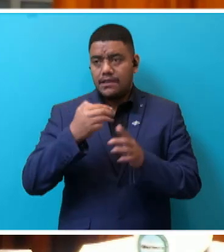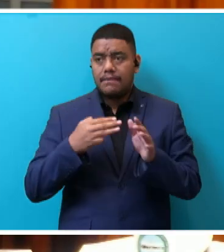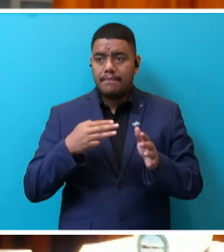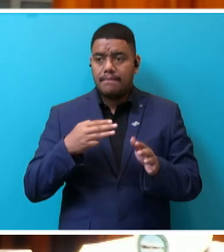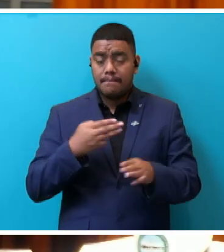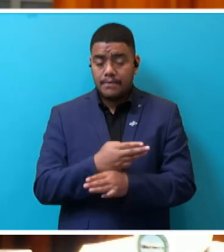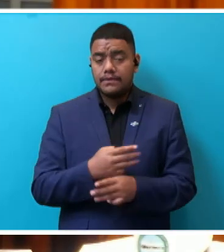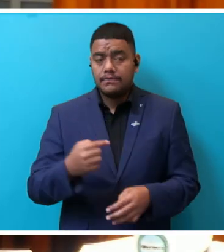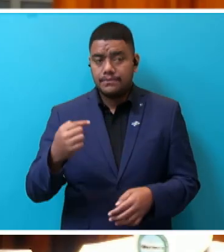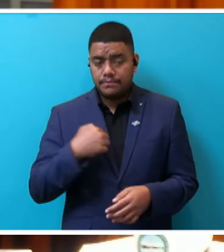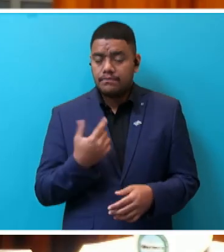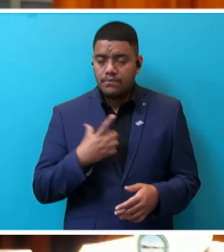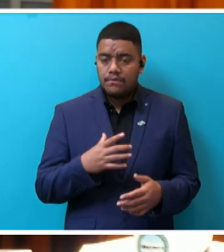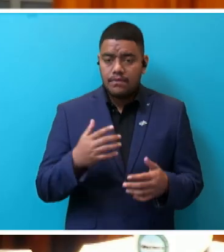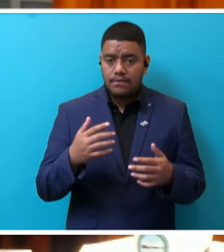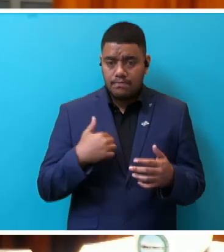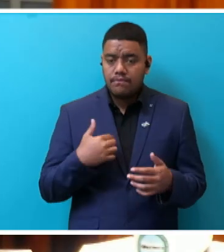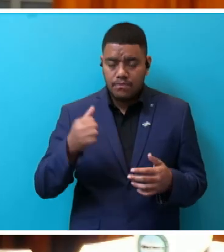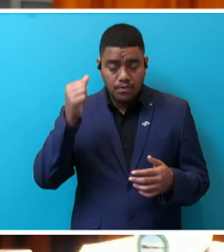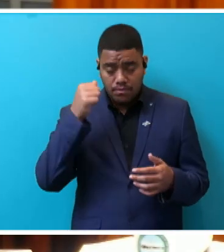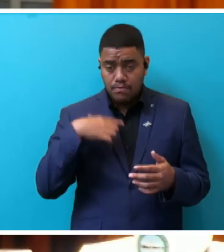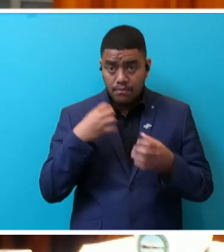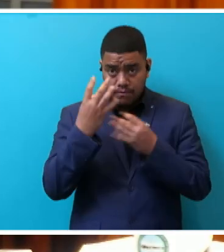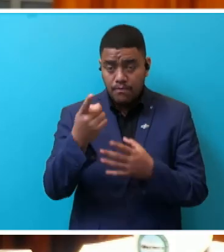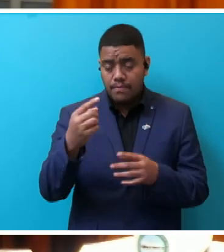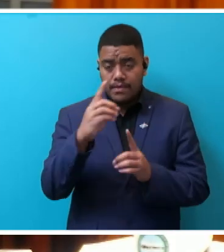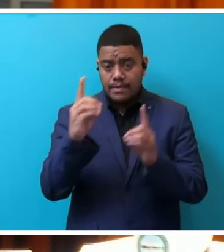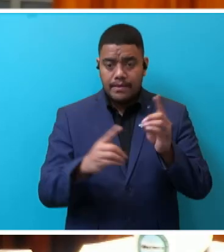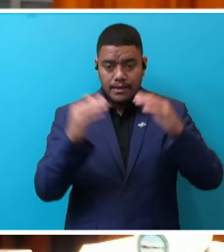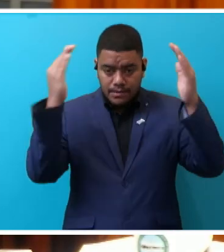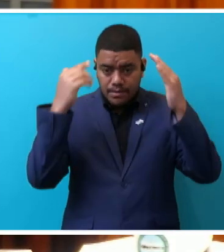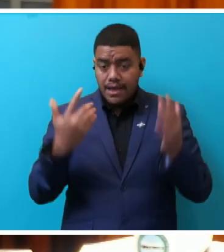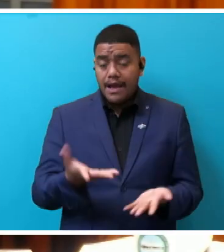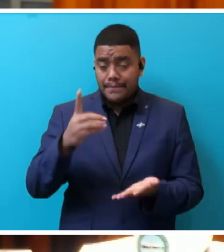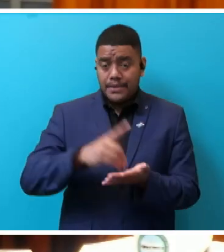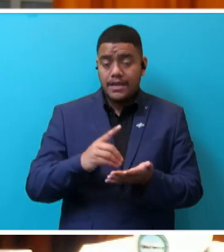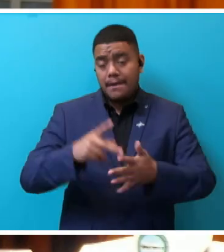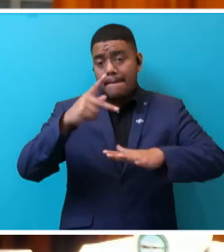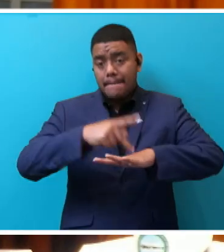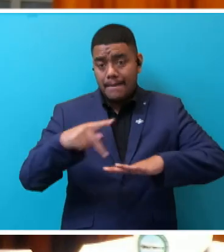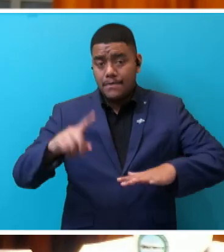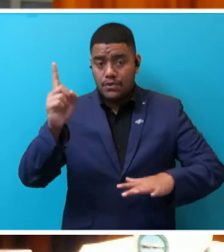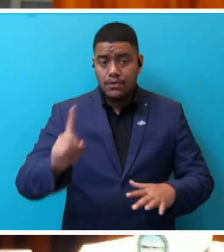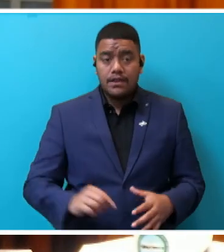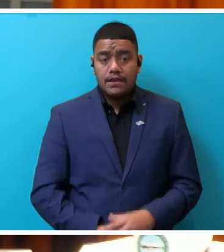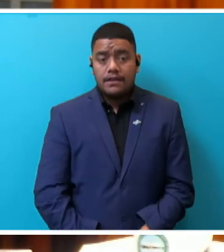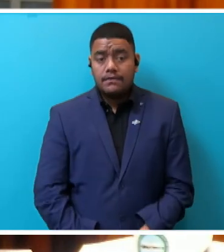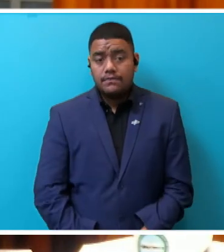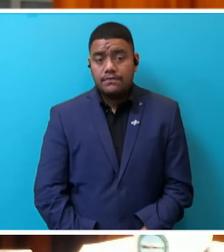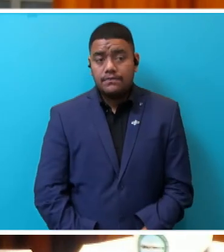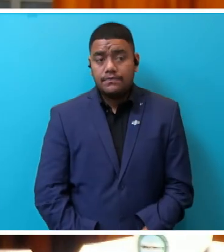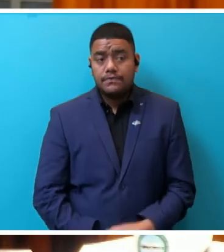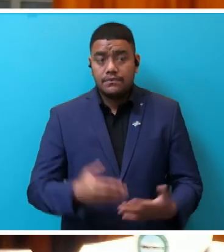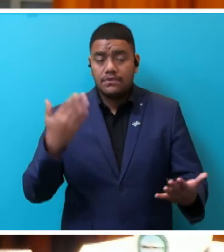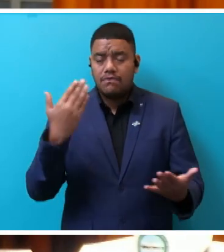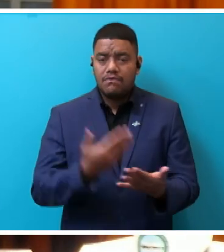And I am pleased, Madam Deputy Speaker, to update Parliament today on the